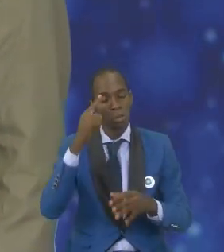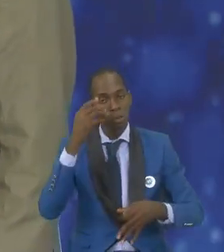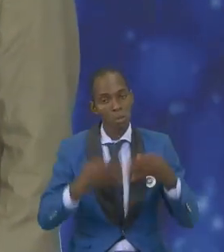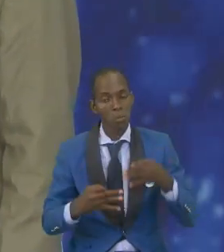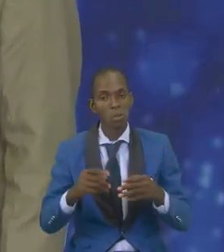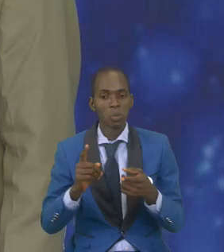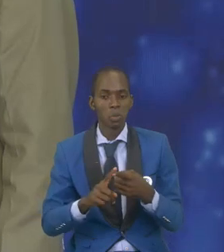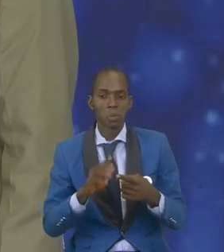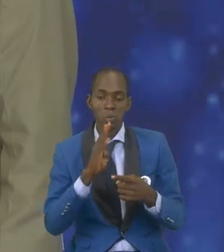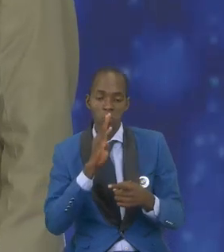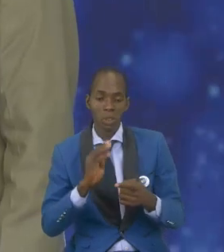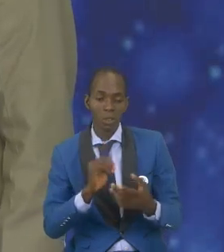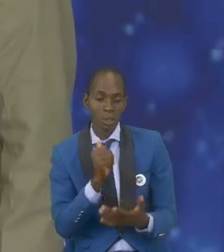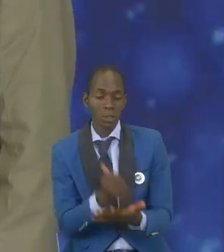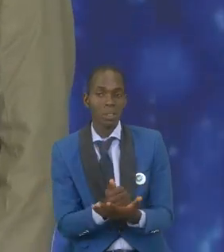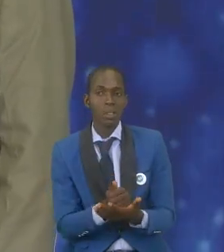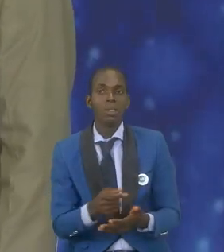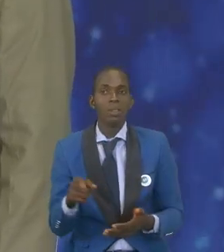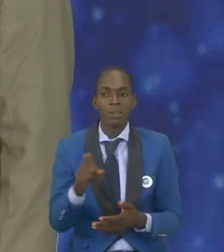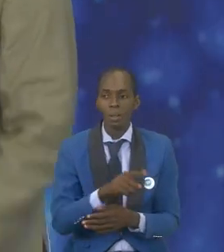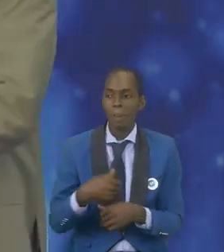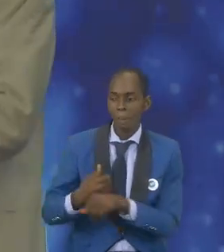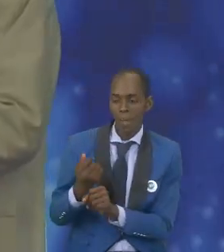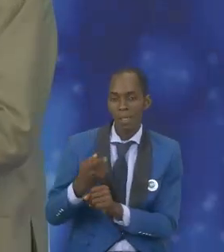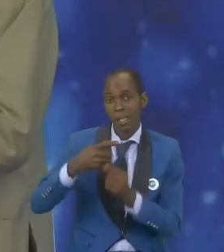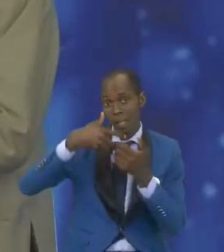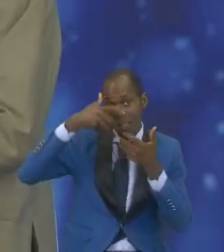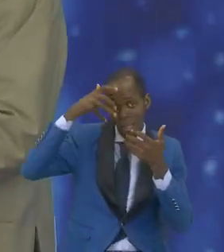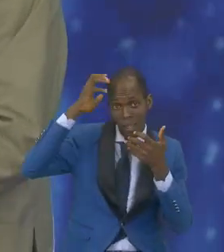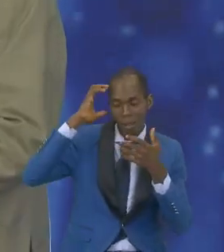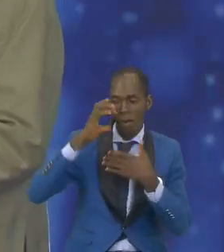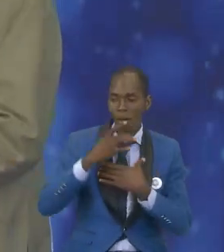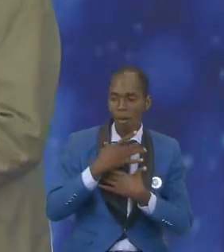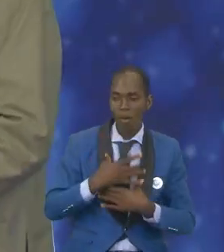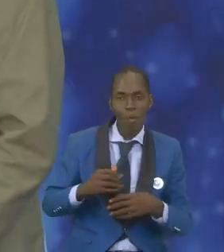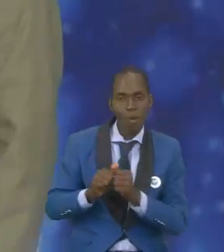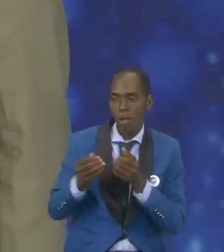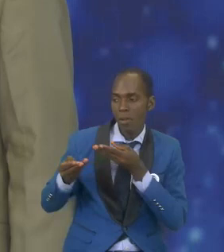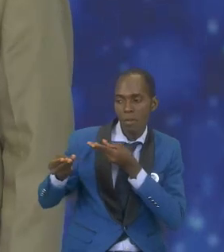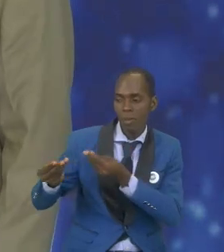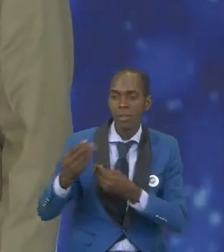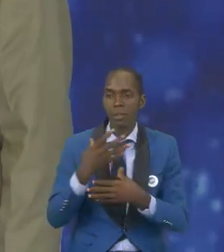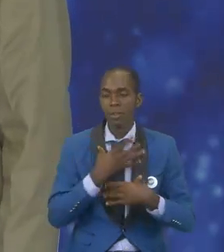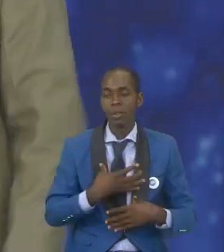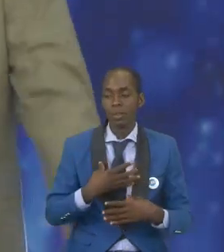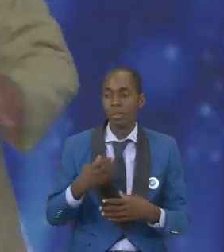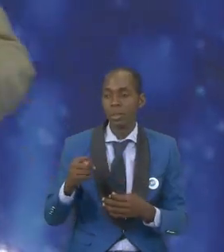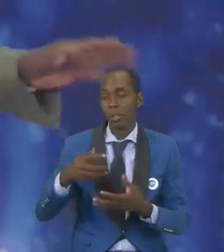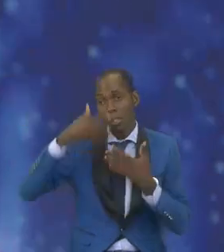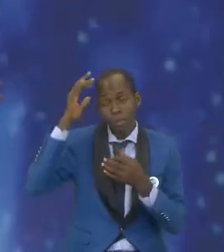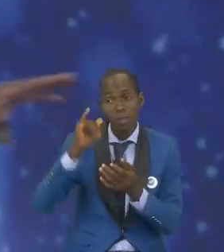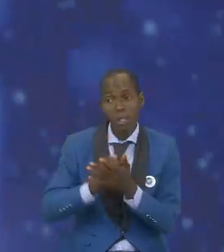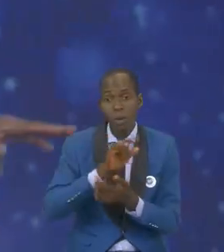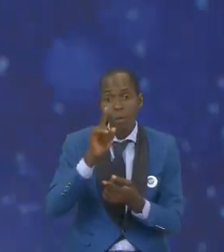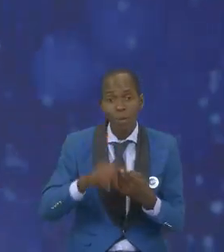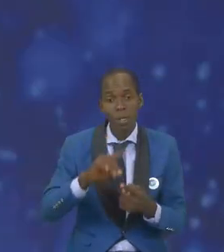kept those lions hungry, so that when they threw Daniel there,